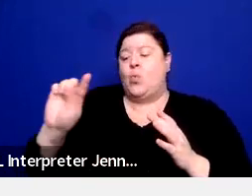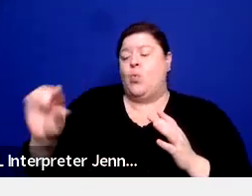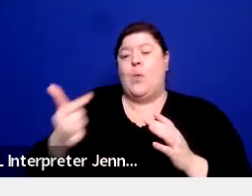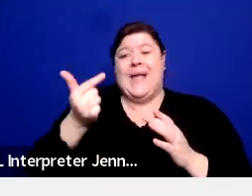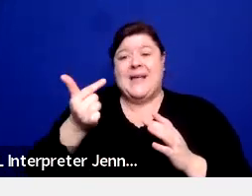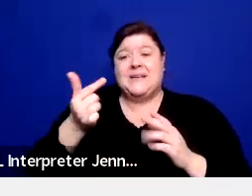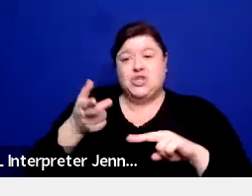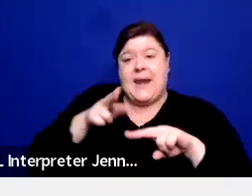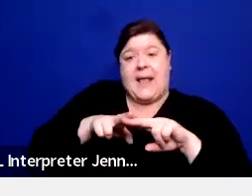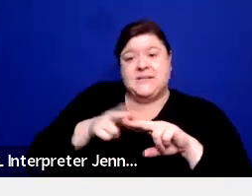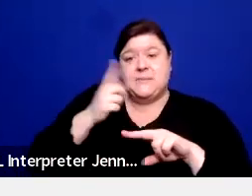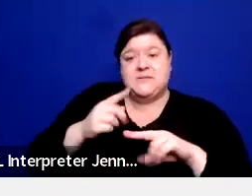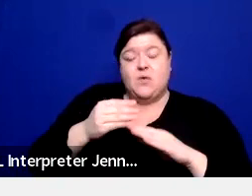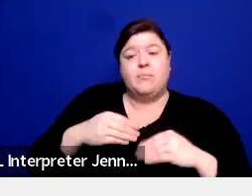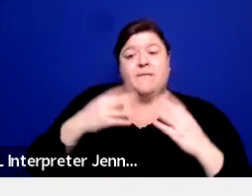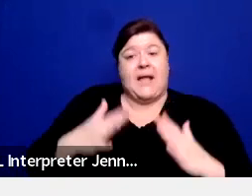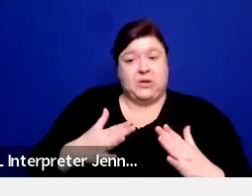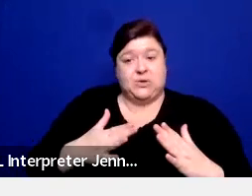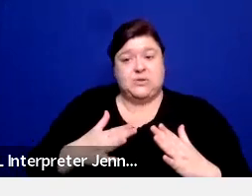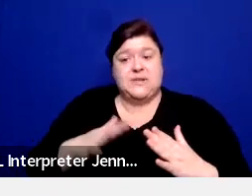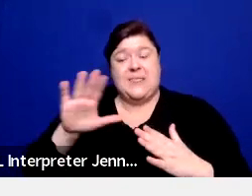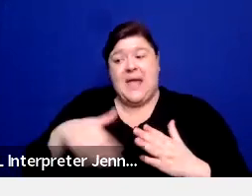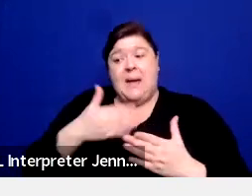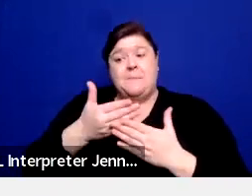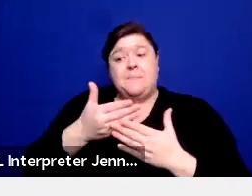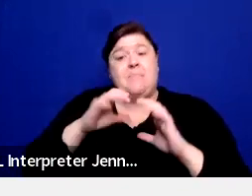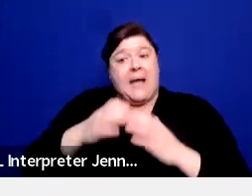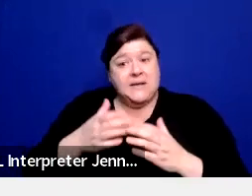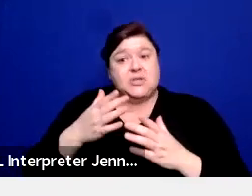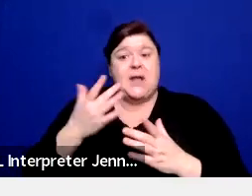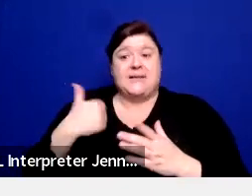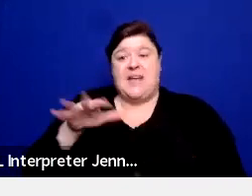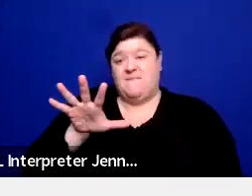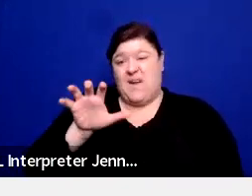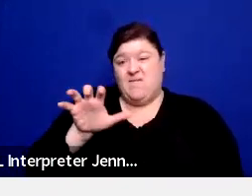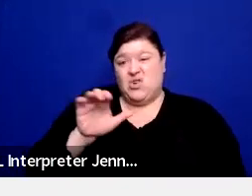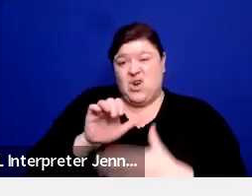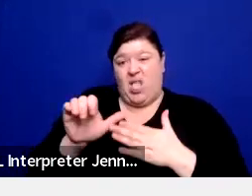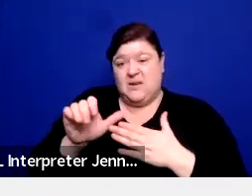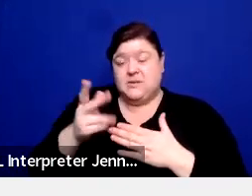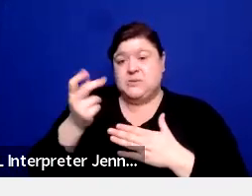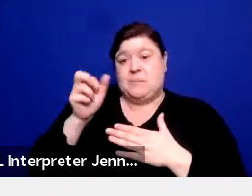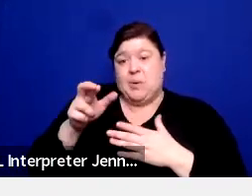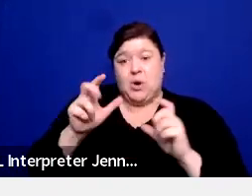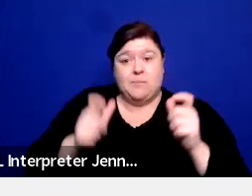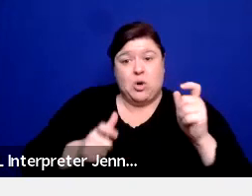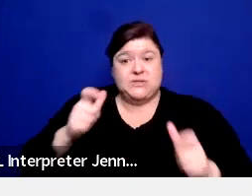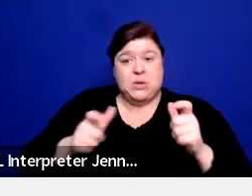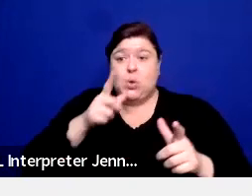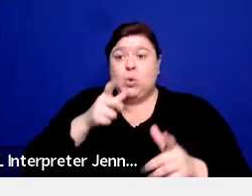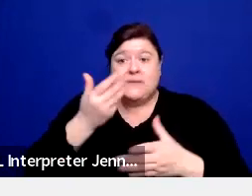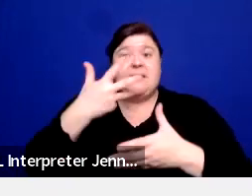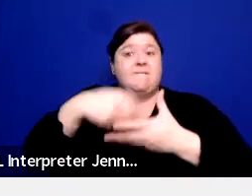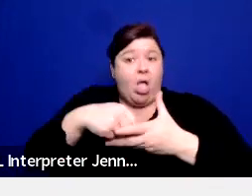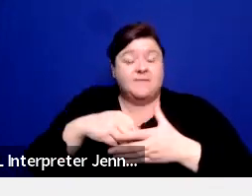providers. Currently, I believe the package has it at $500 per person who is involved in a